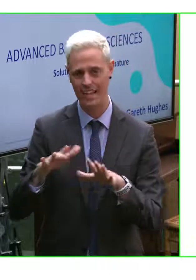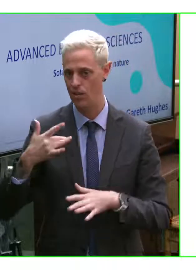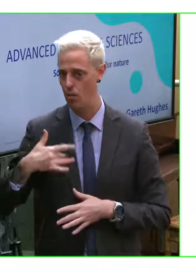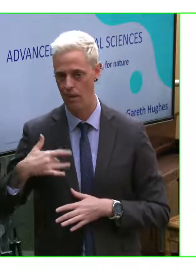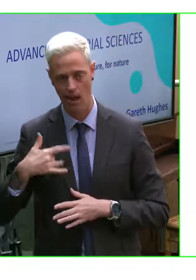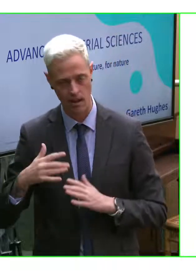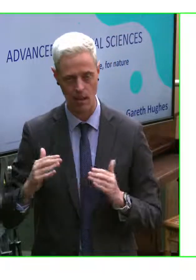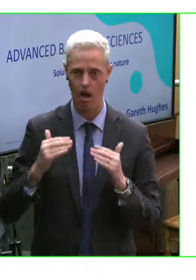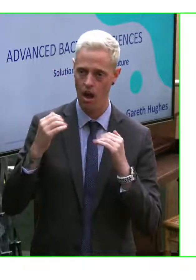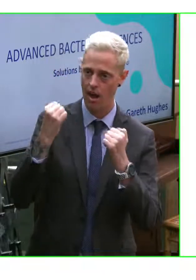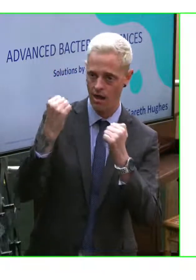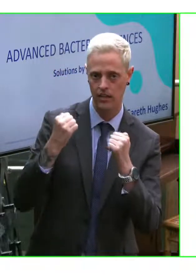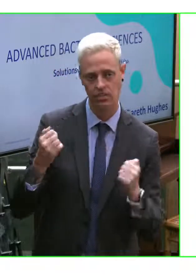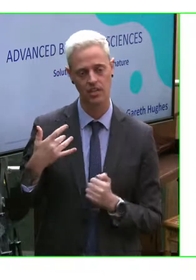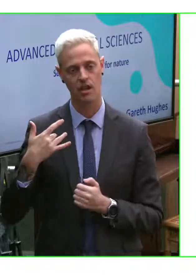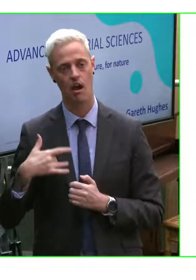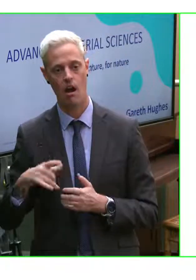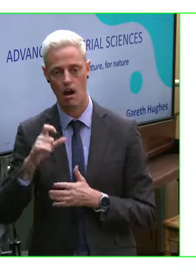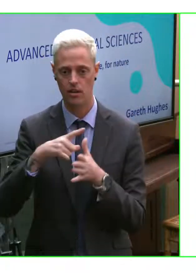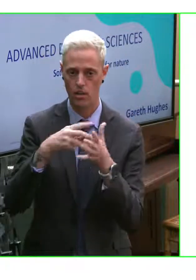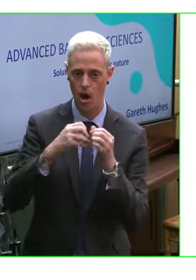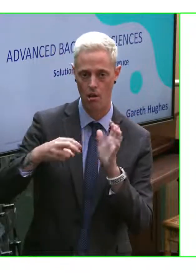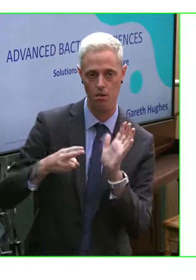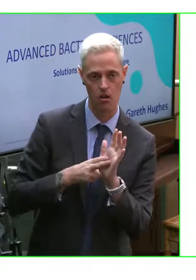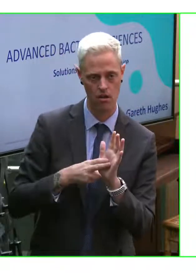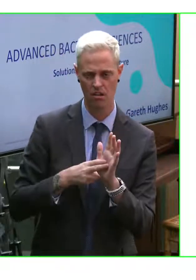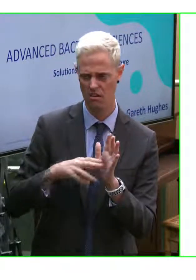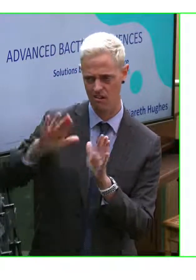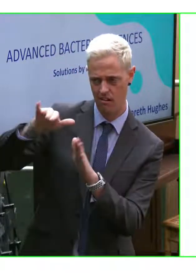high carbon fertilizers that we're using today. So